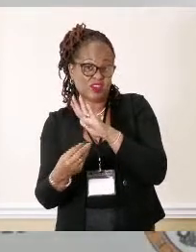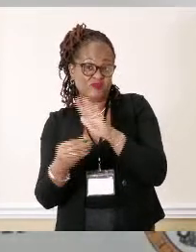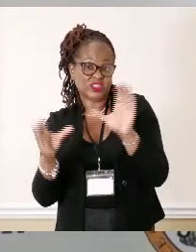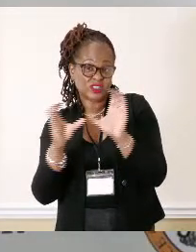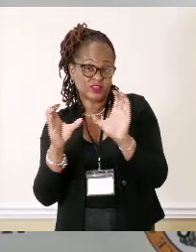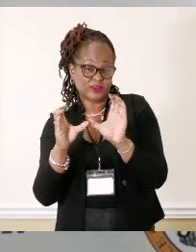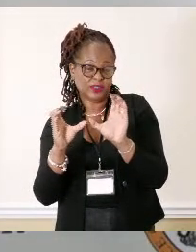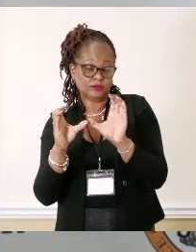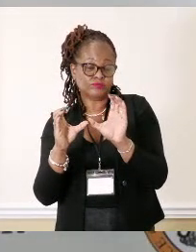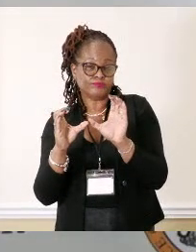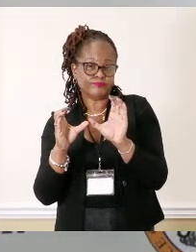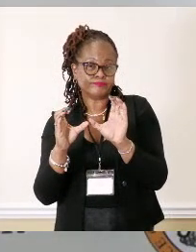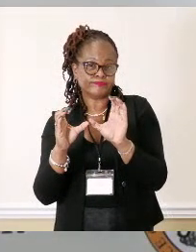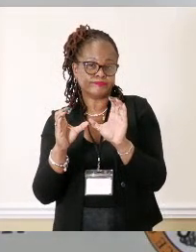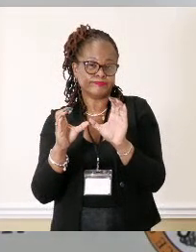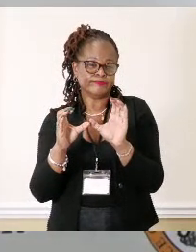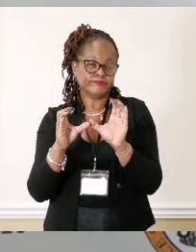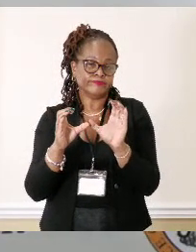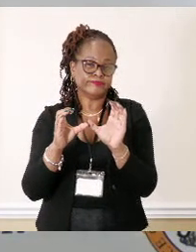certificate.